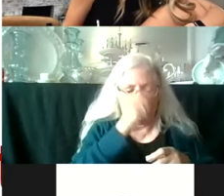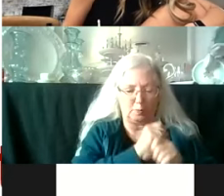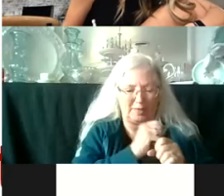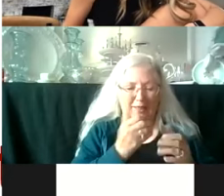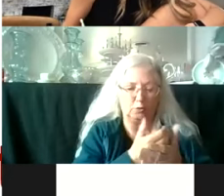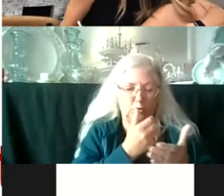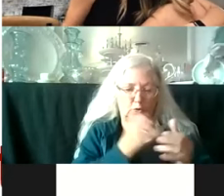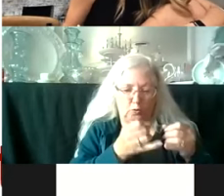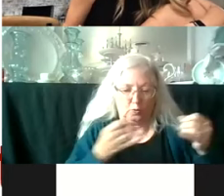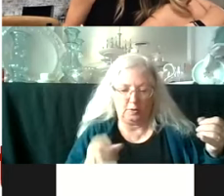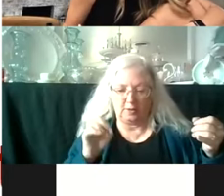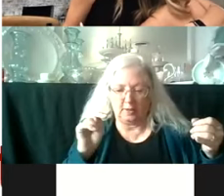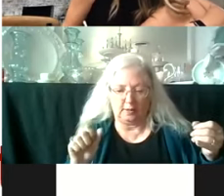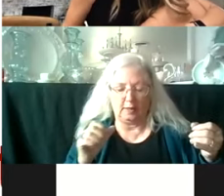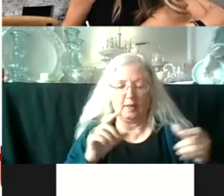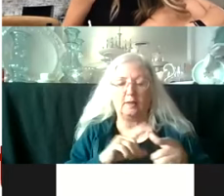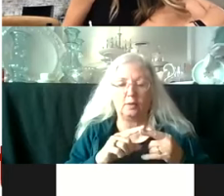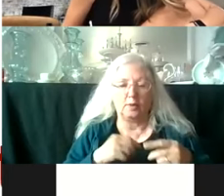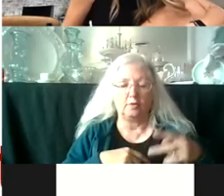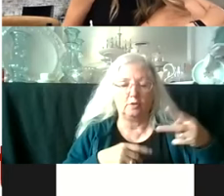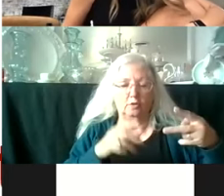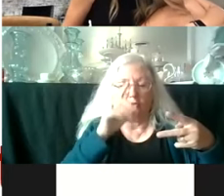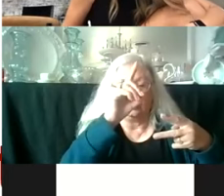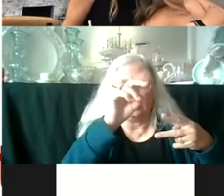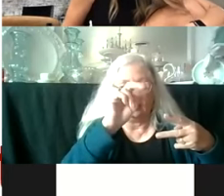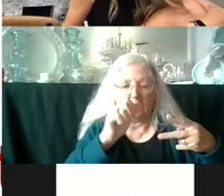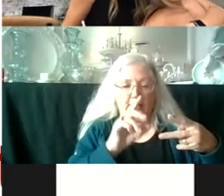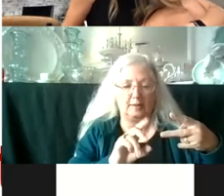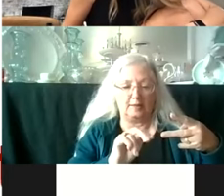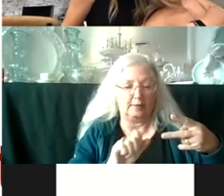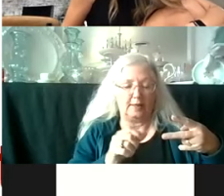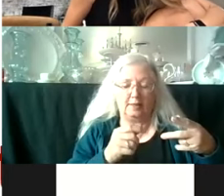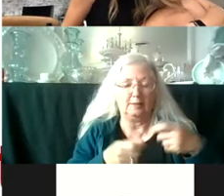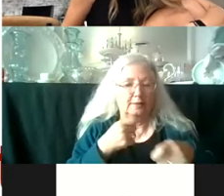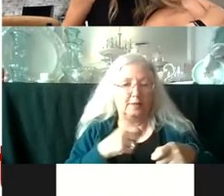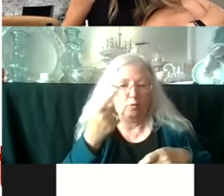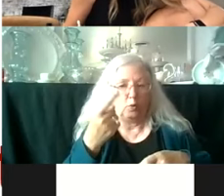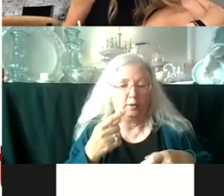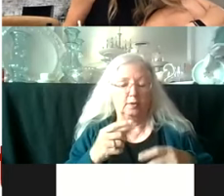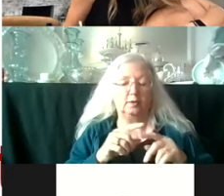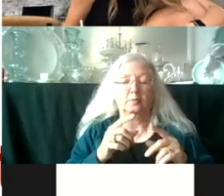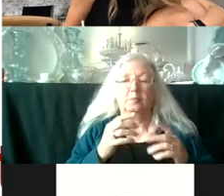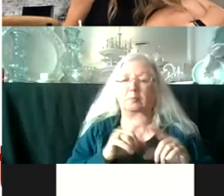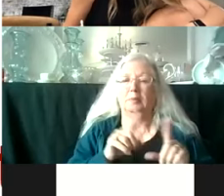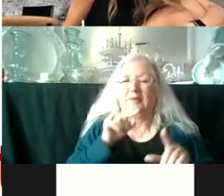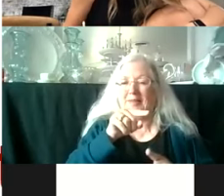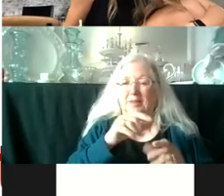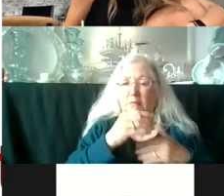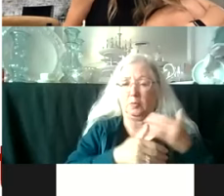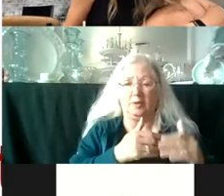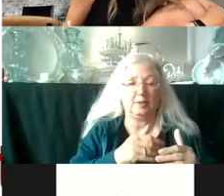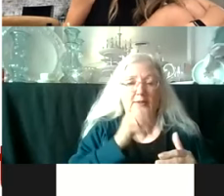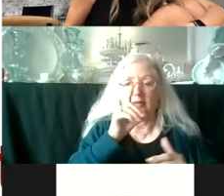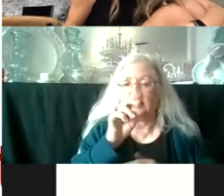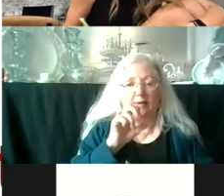DNA, and suddenly we have two strands of DNA where we had one before. Here our DNA is completely unchanged by this process.